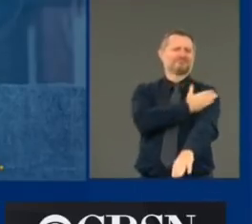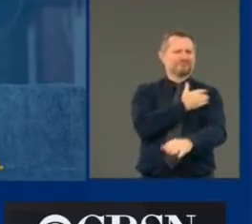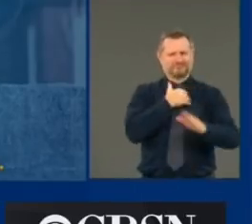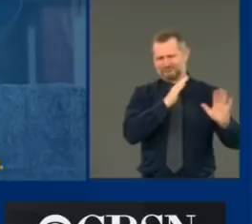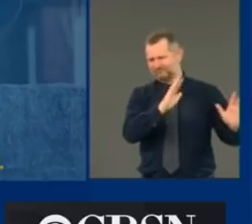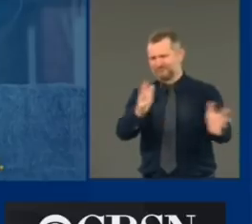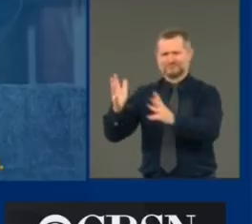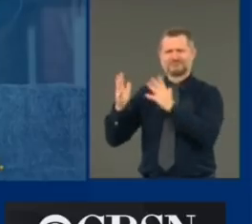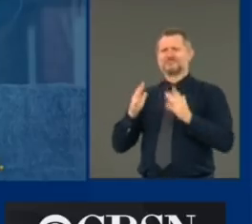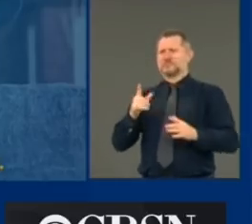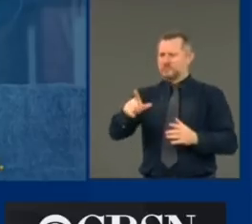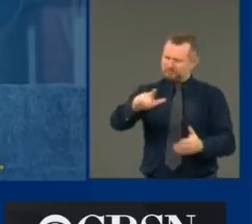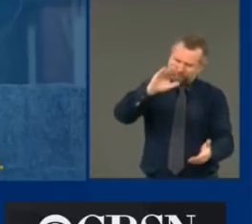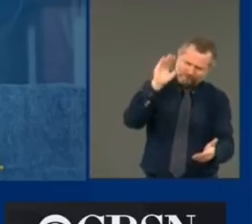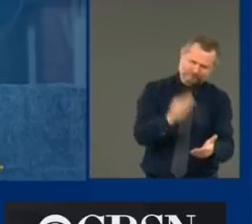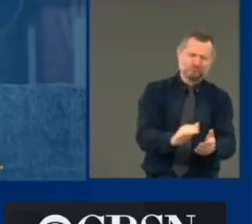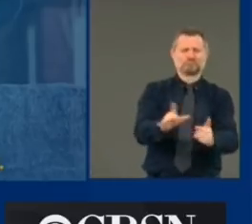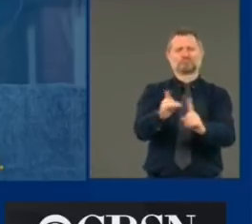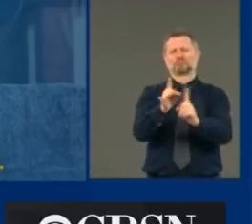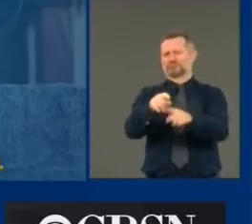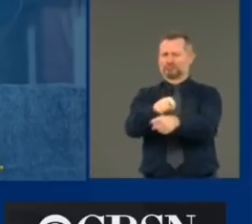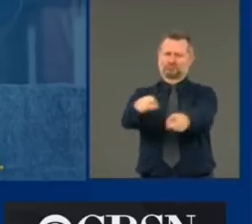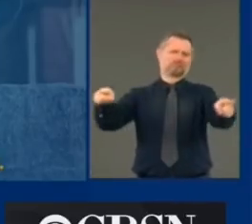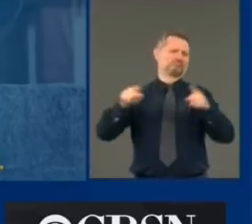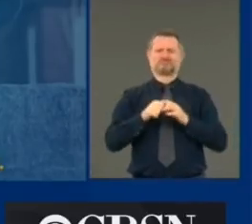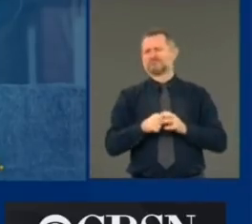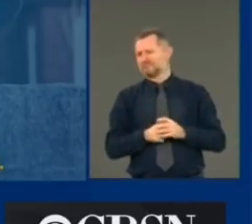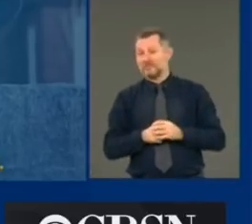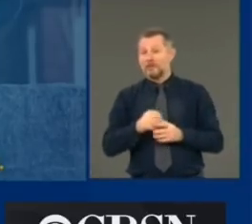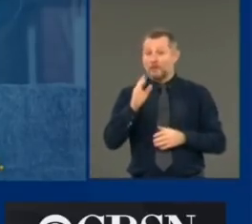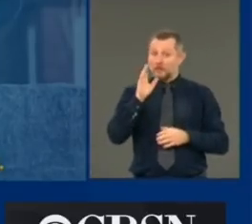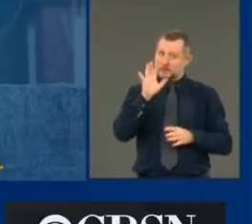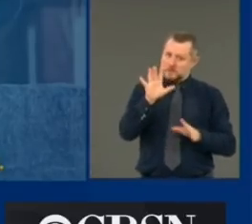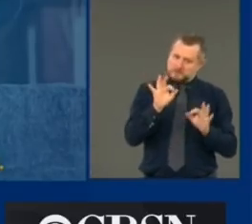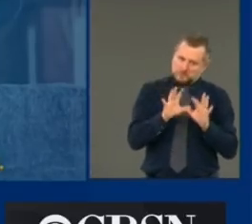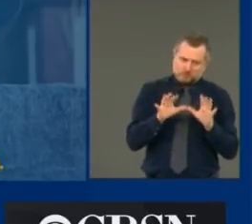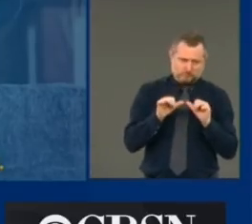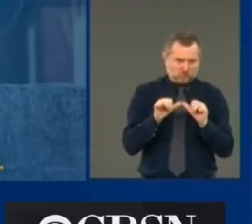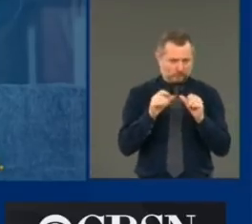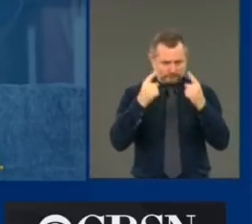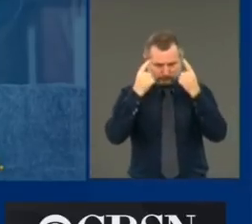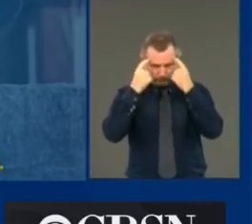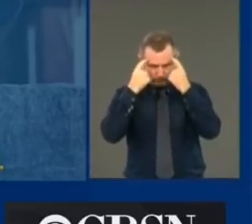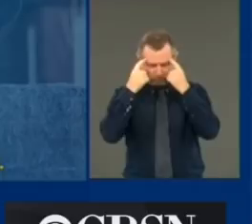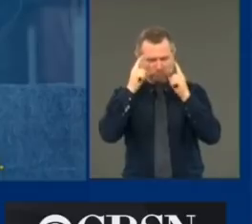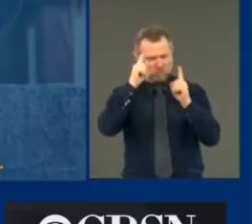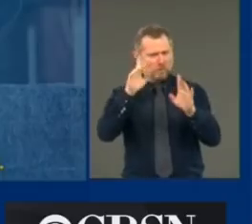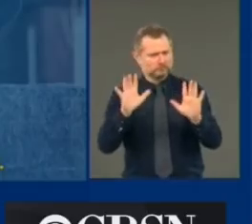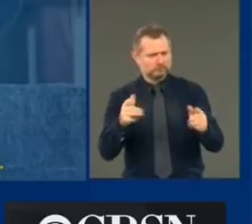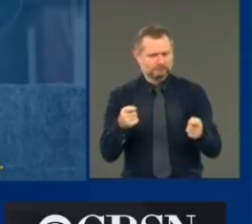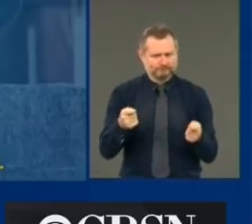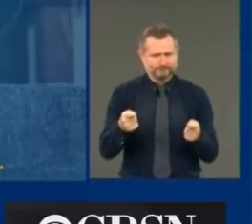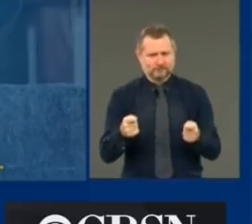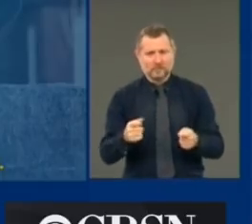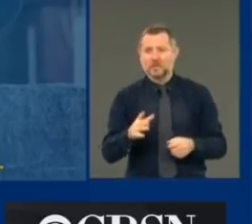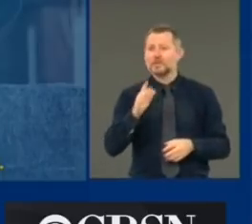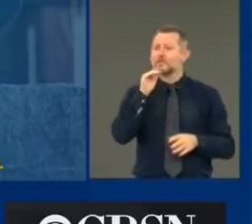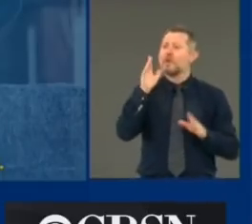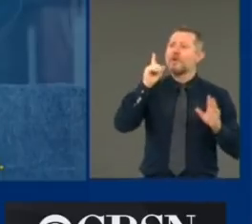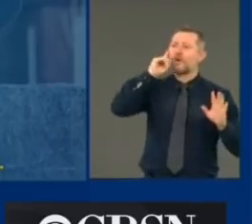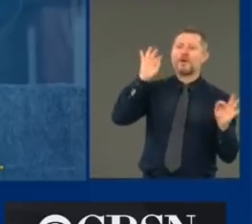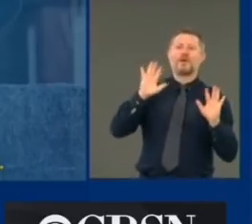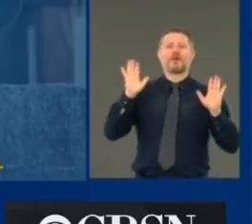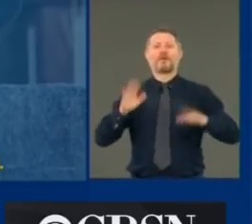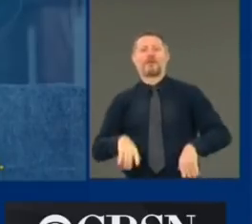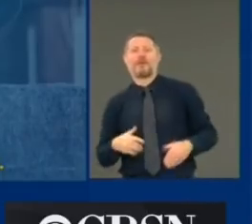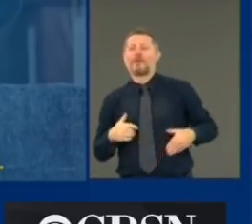that transmission rate. You have to stay smart, keep doing what we're doing, don't let up, Don't